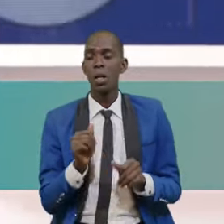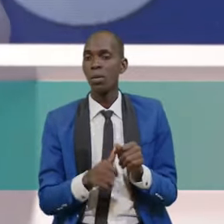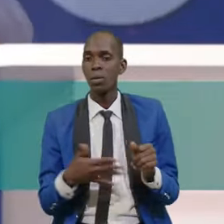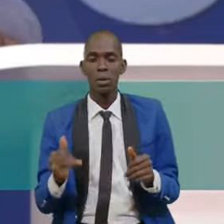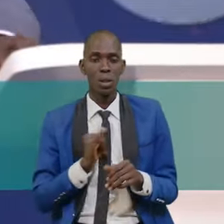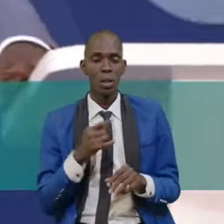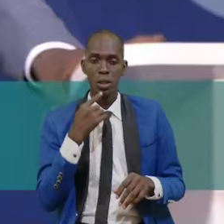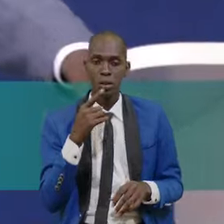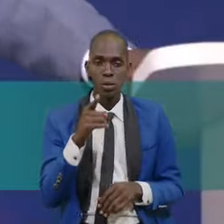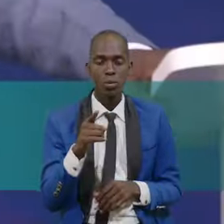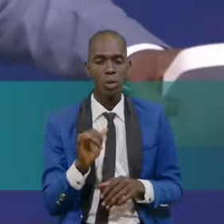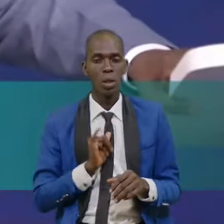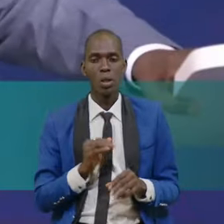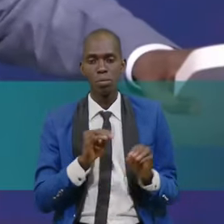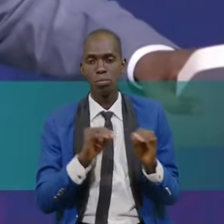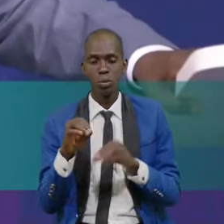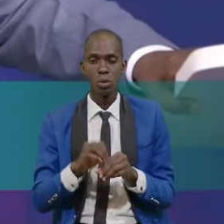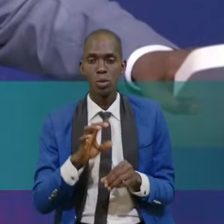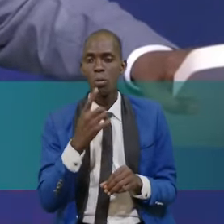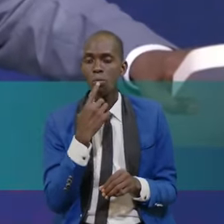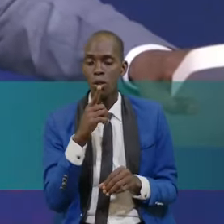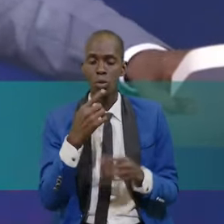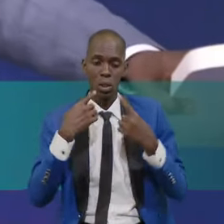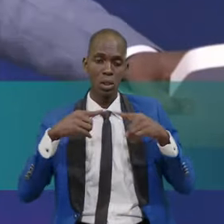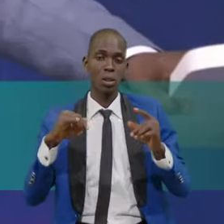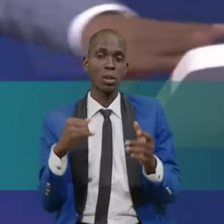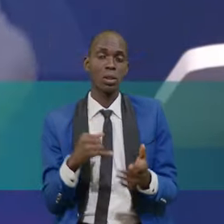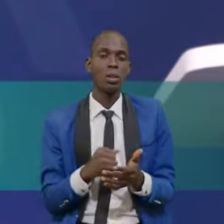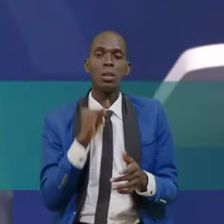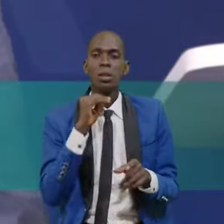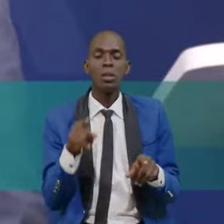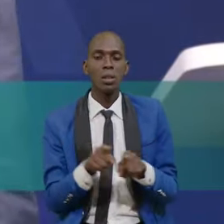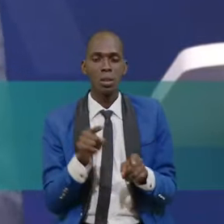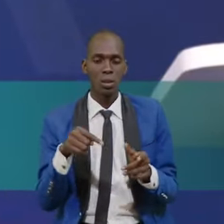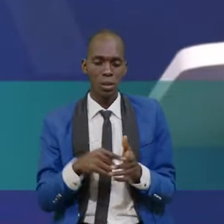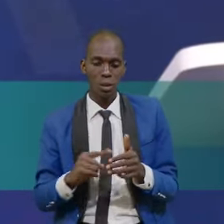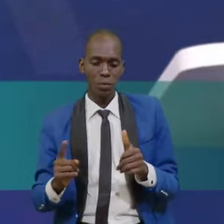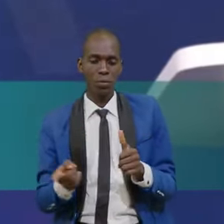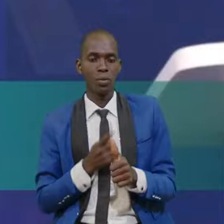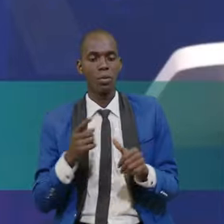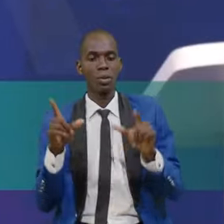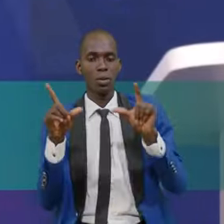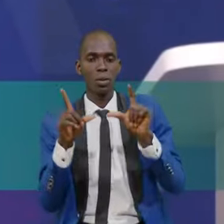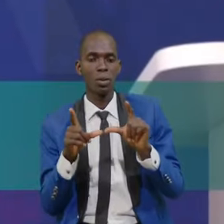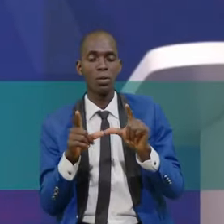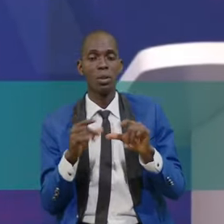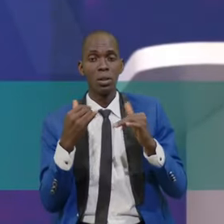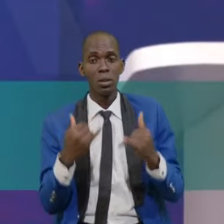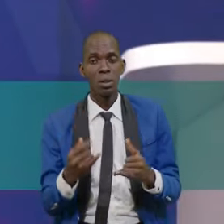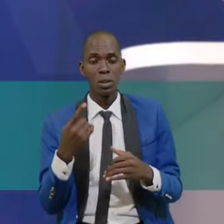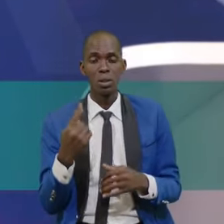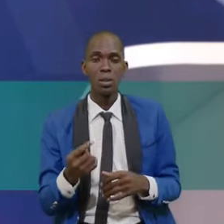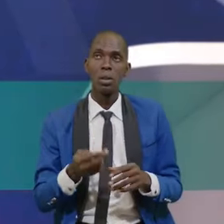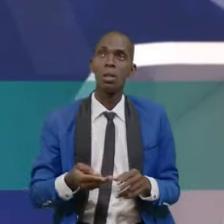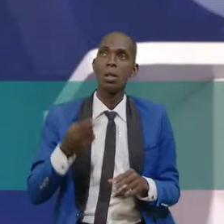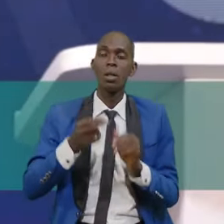mouth and you declare, is at this preliminary level. Now, the higher one, the greater one,